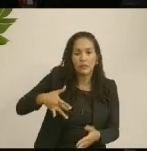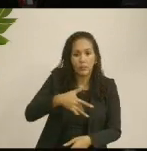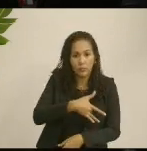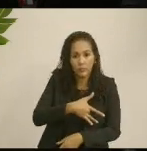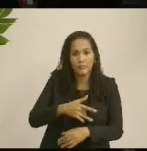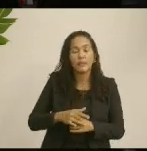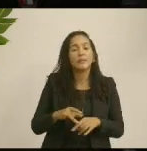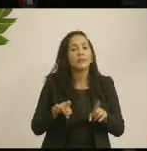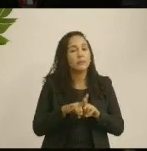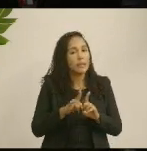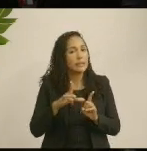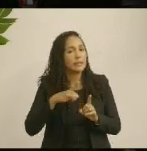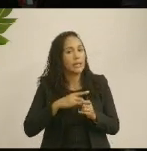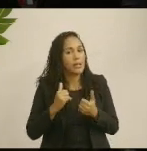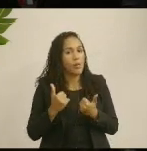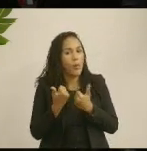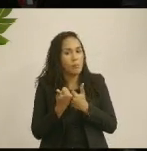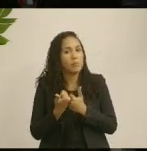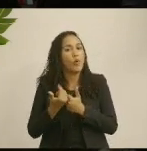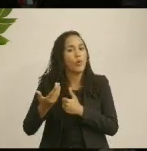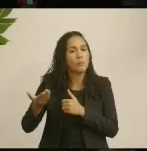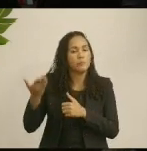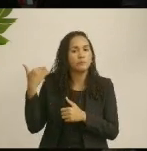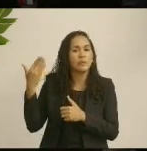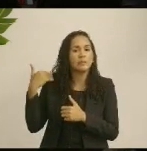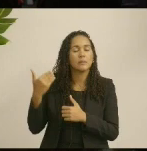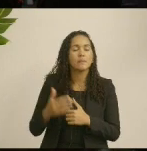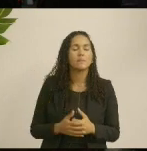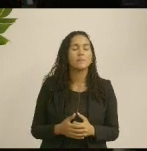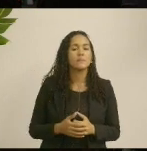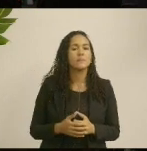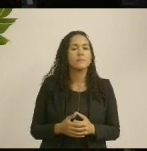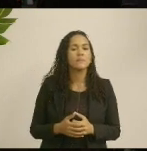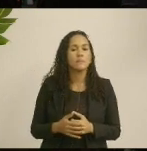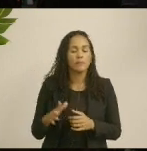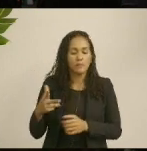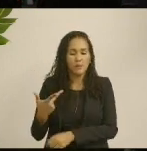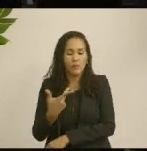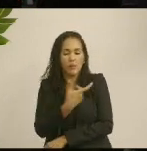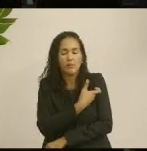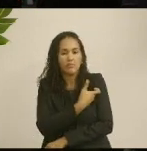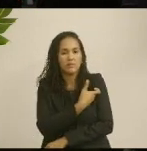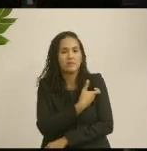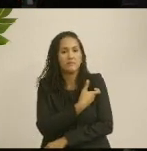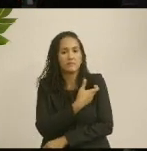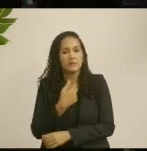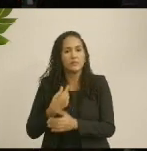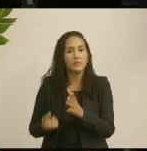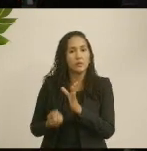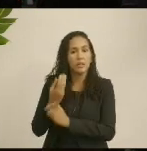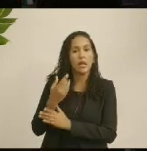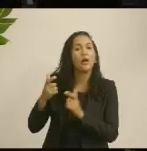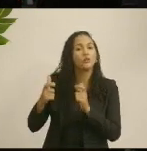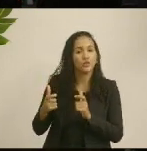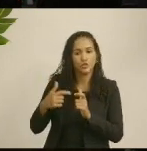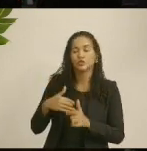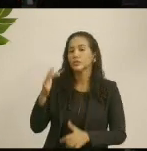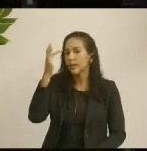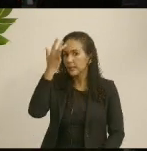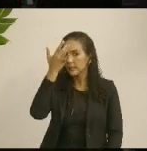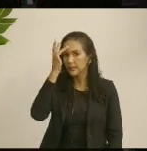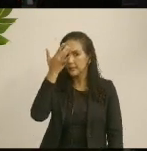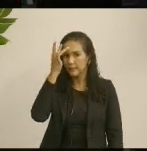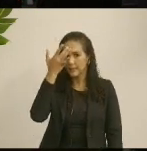on a typhoid vaccine that has been now produced in India, because that's a disease that is more